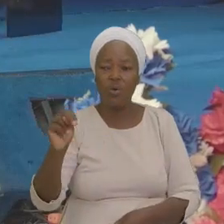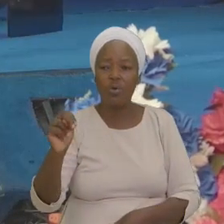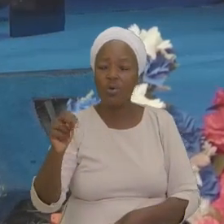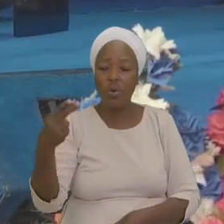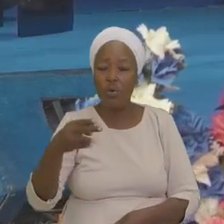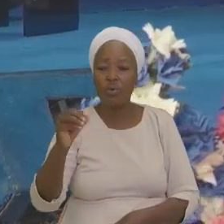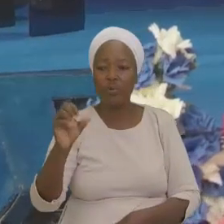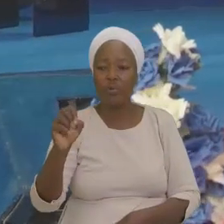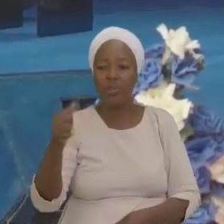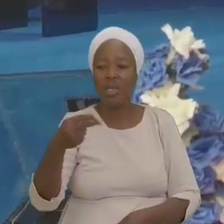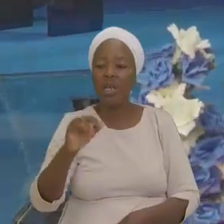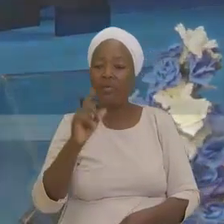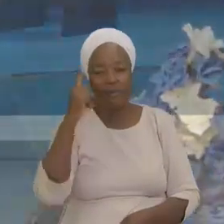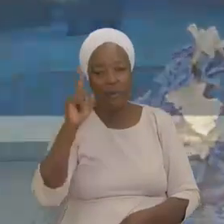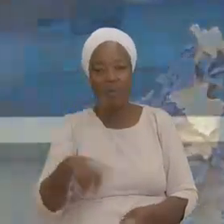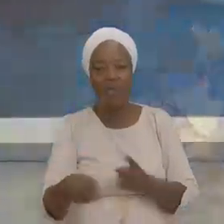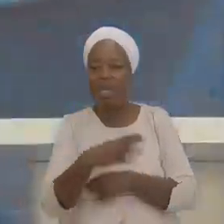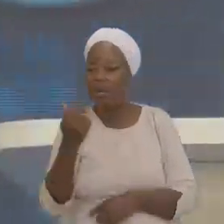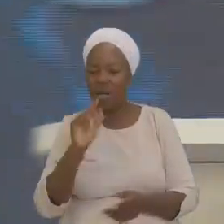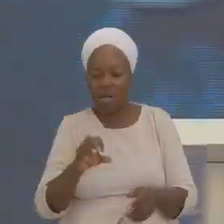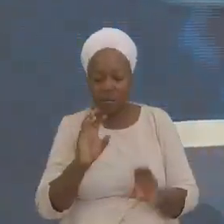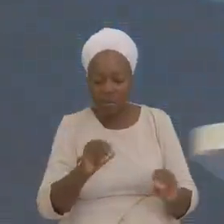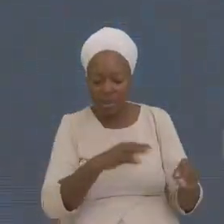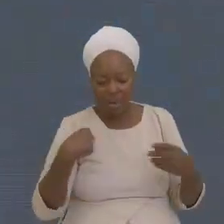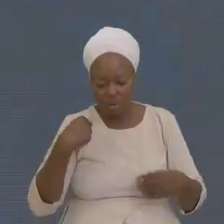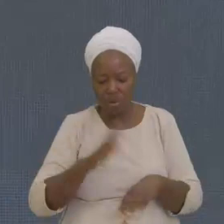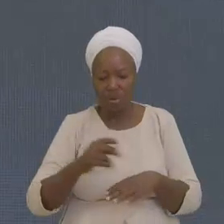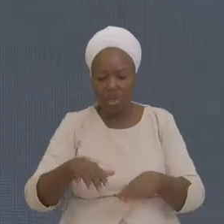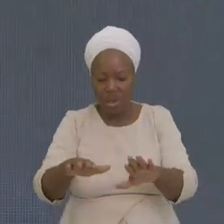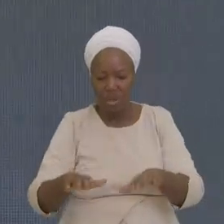Anybody can lay their clothes on the ground one day.